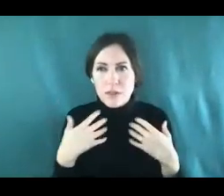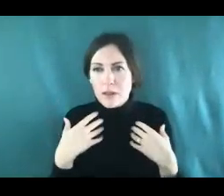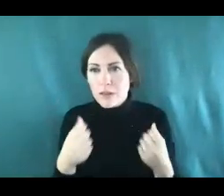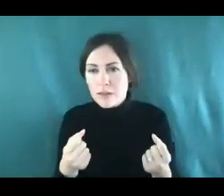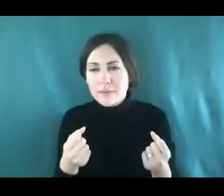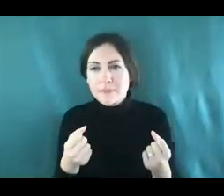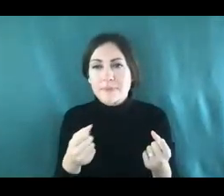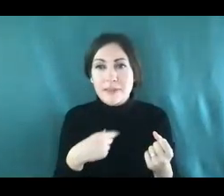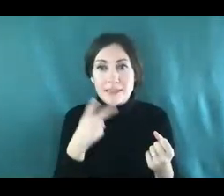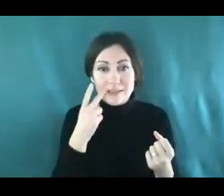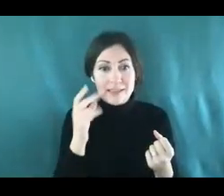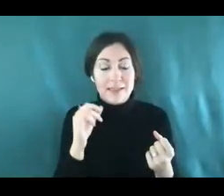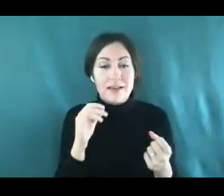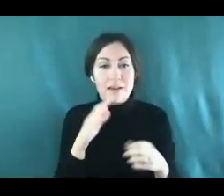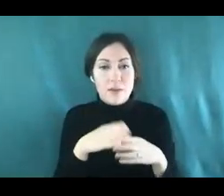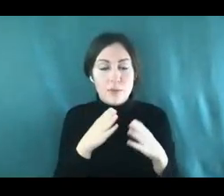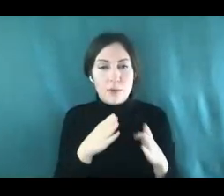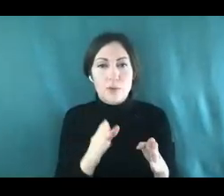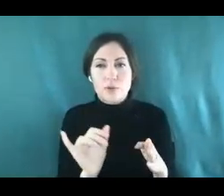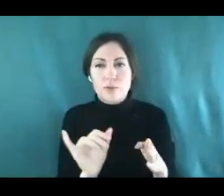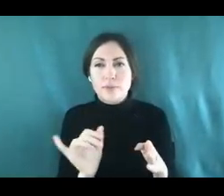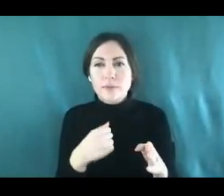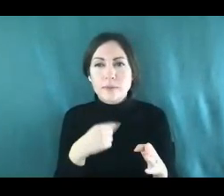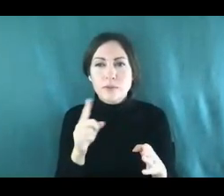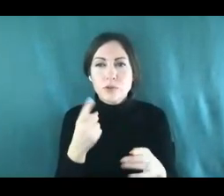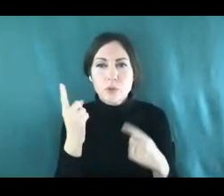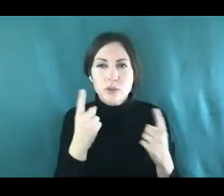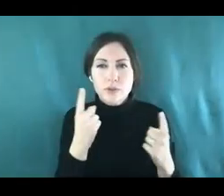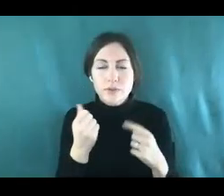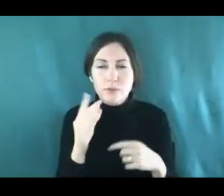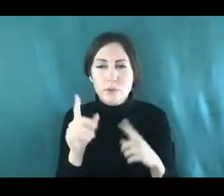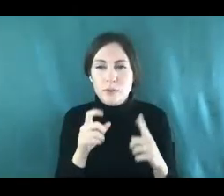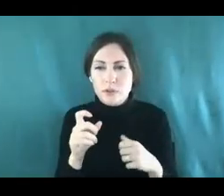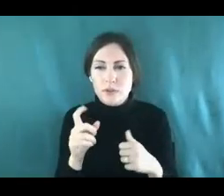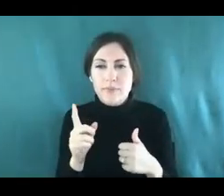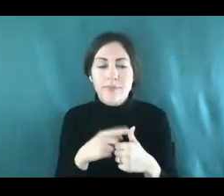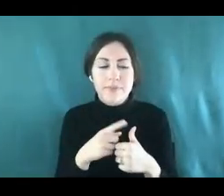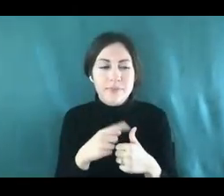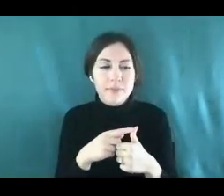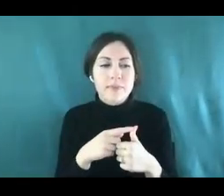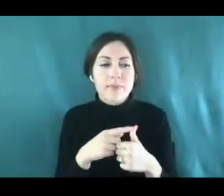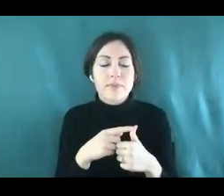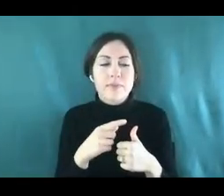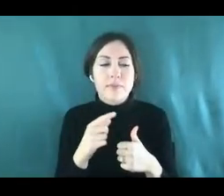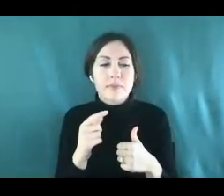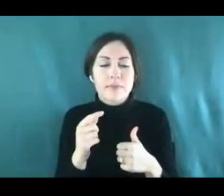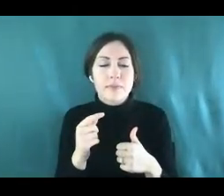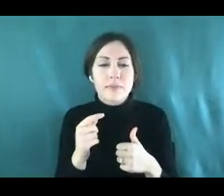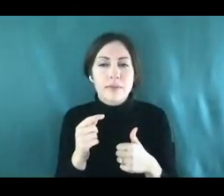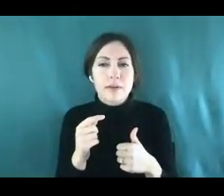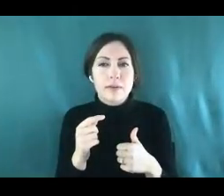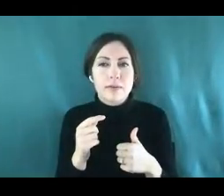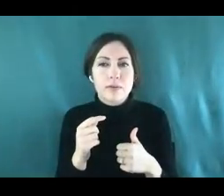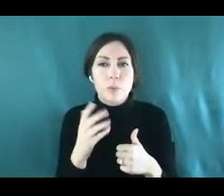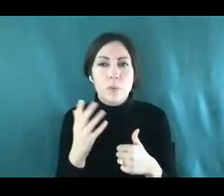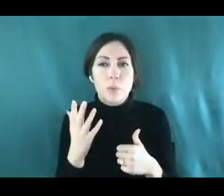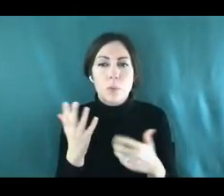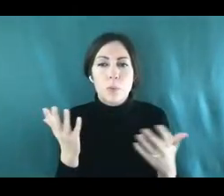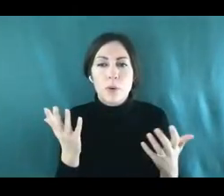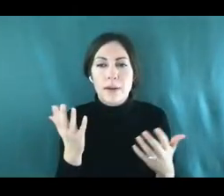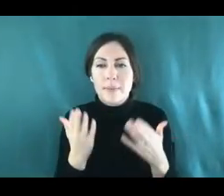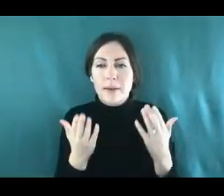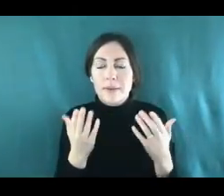in our roads. Just wondering a couple of questions. Number one, what might be coming up